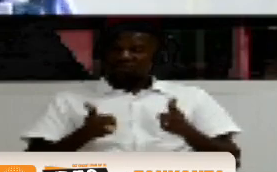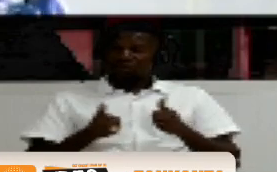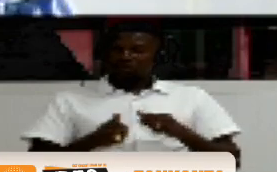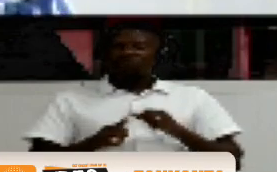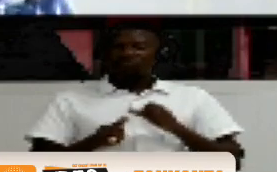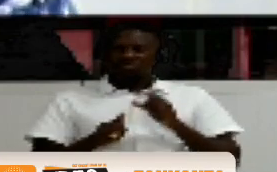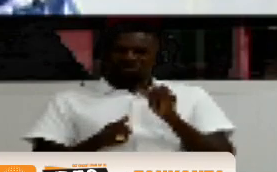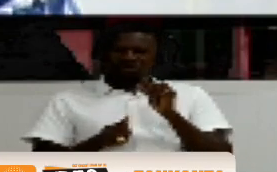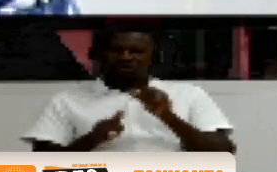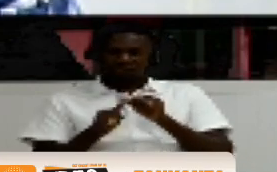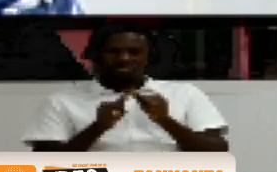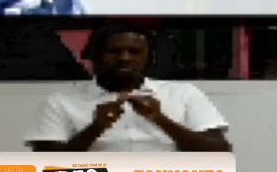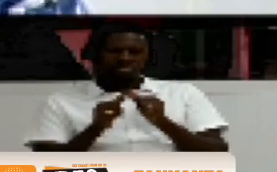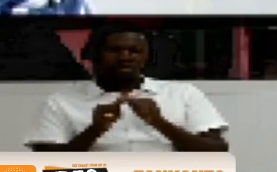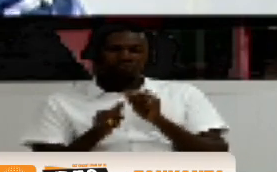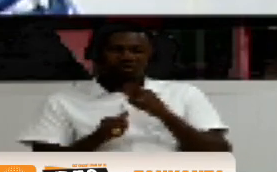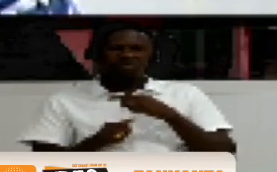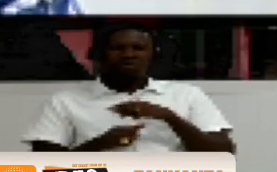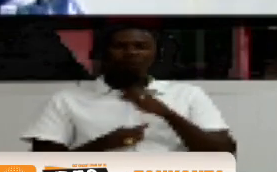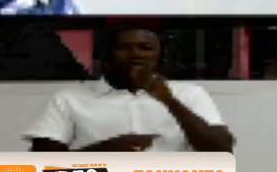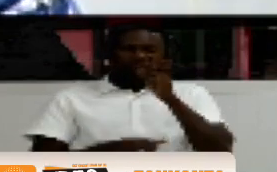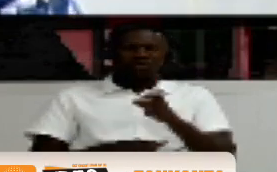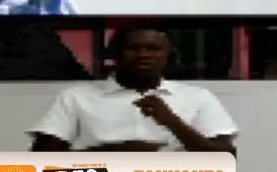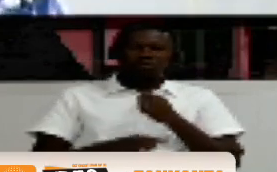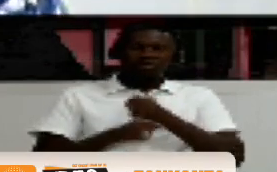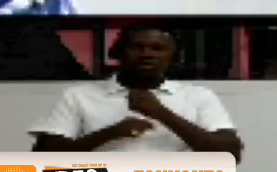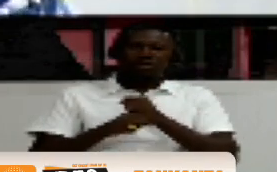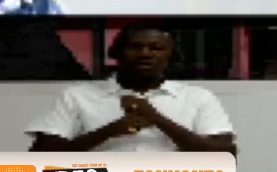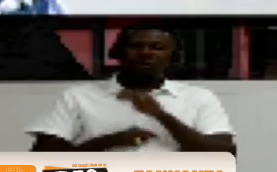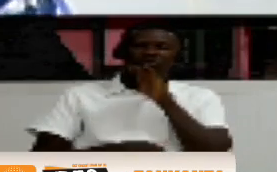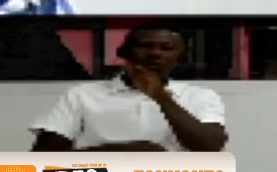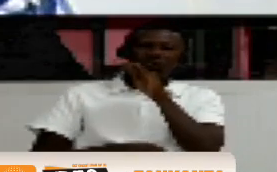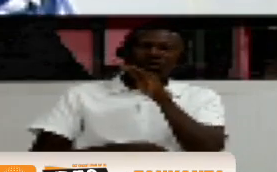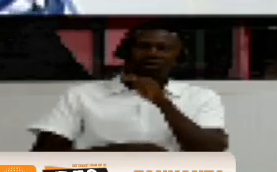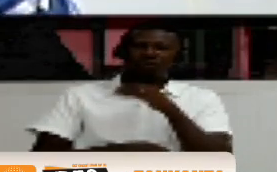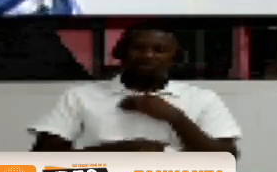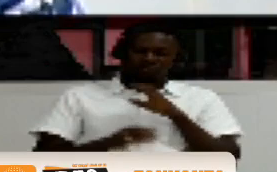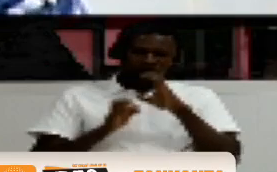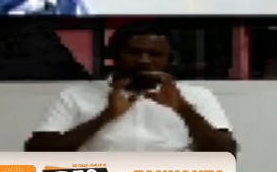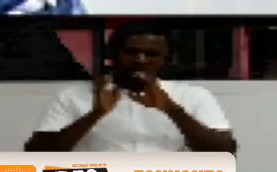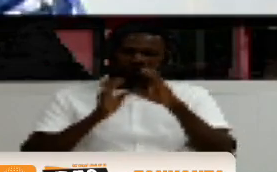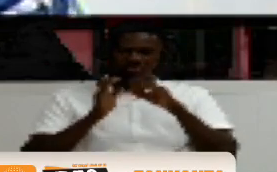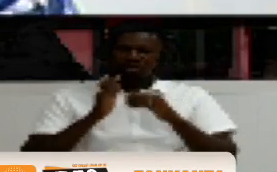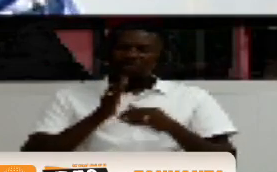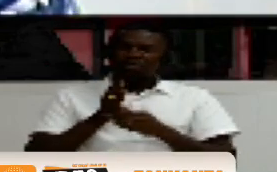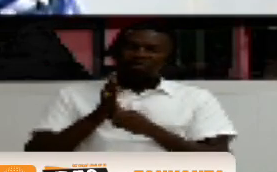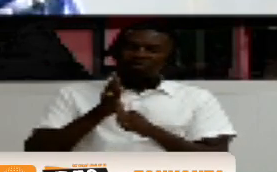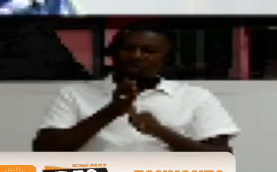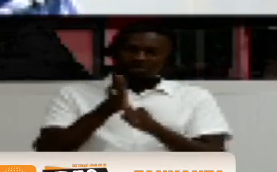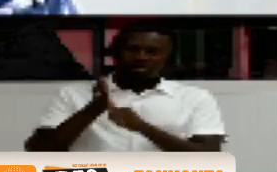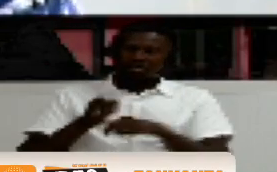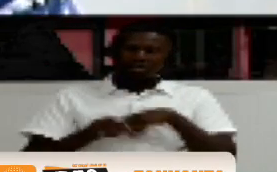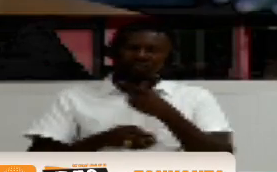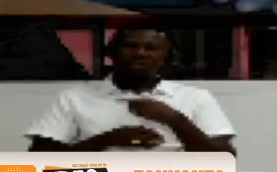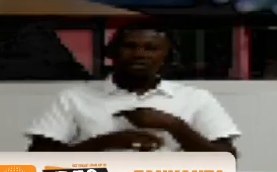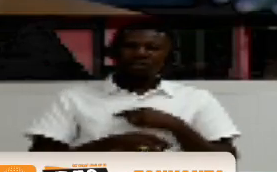one making the calls and trying to get in touch with the embassy and his